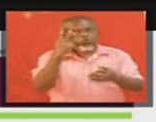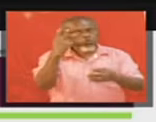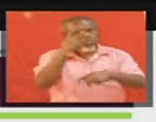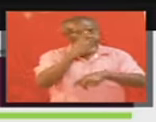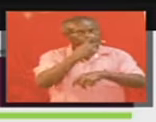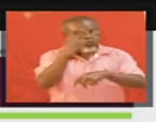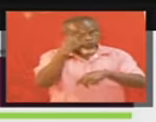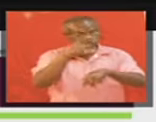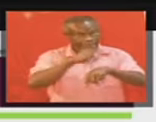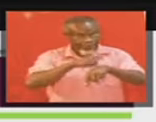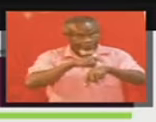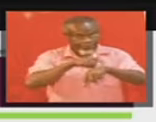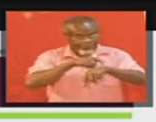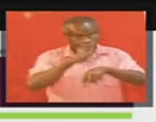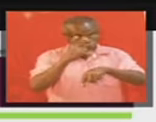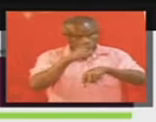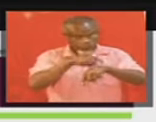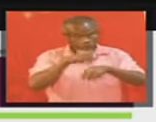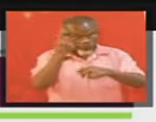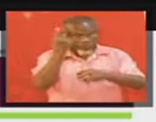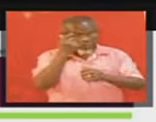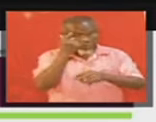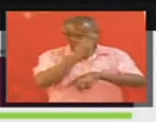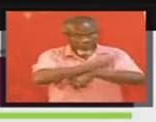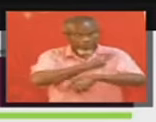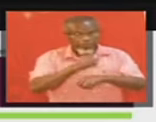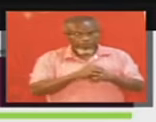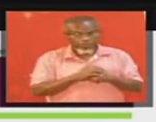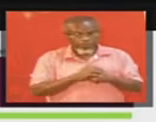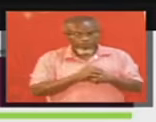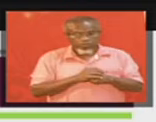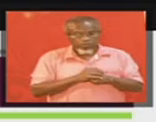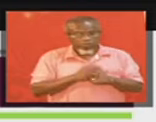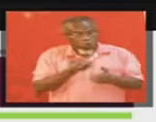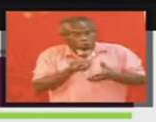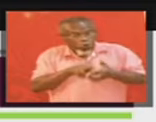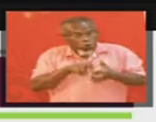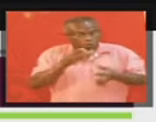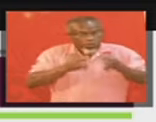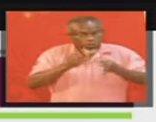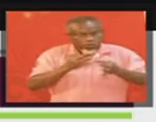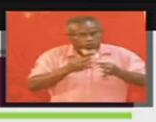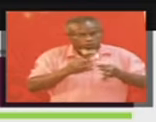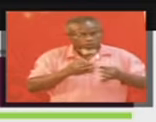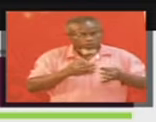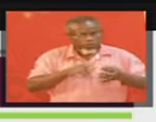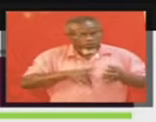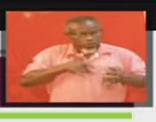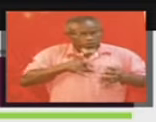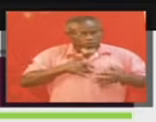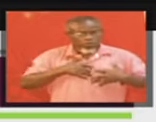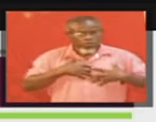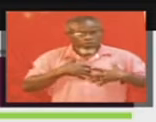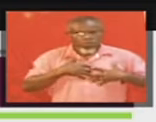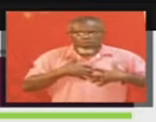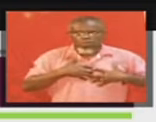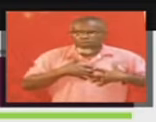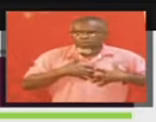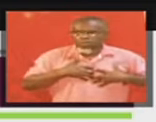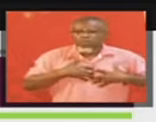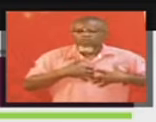breathing or shortness of breath and you're not feeling as well, you can go ahead and do your pulse oximeter